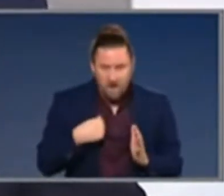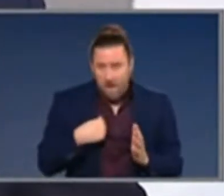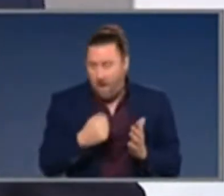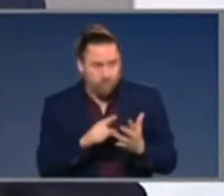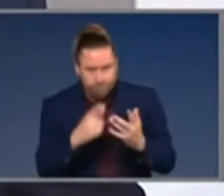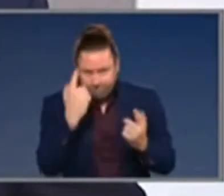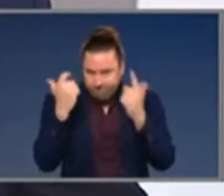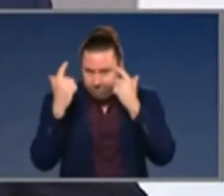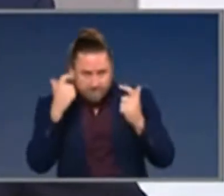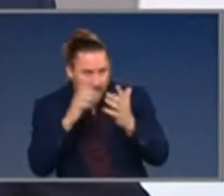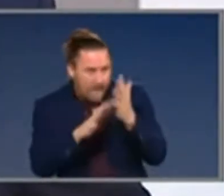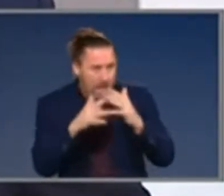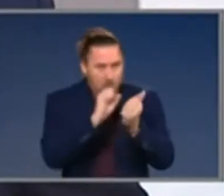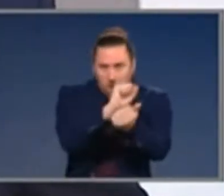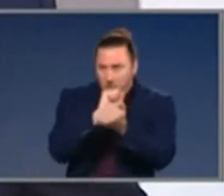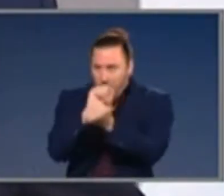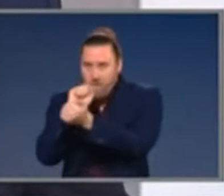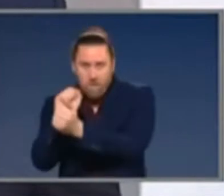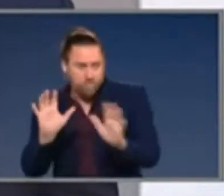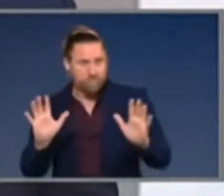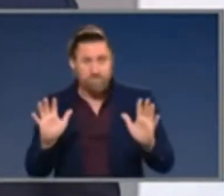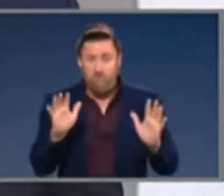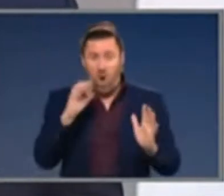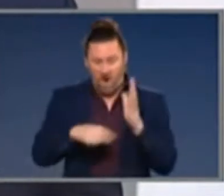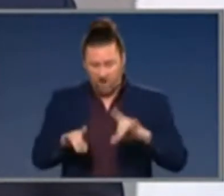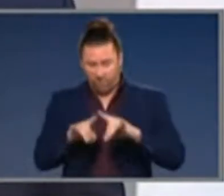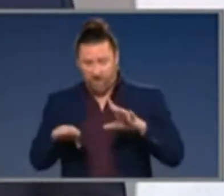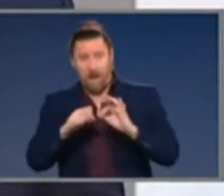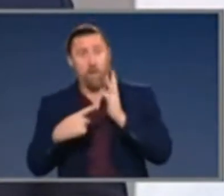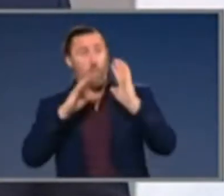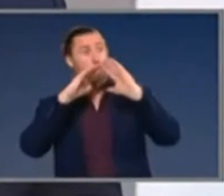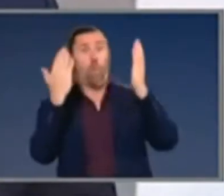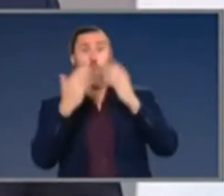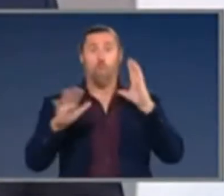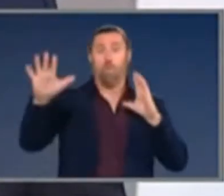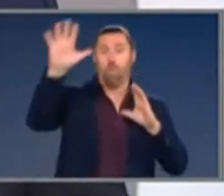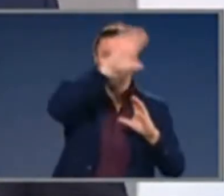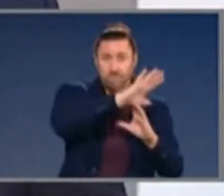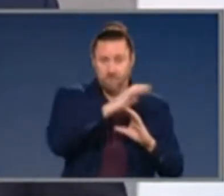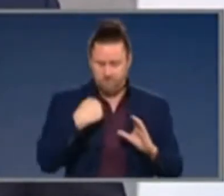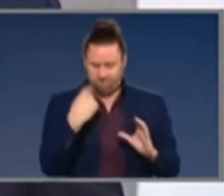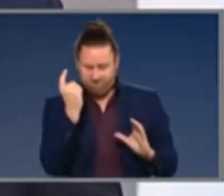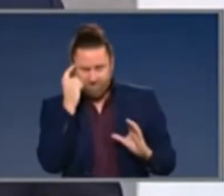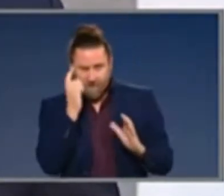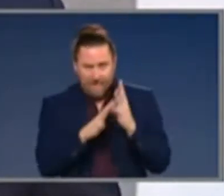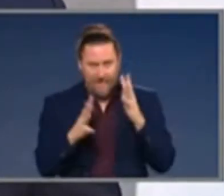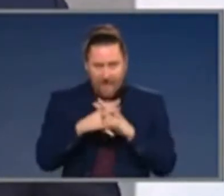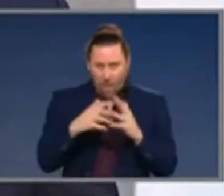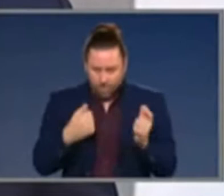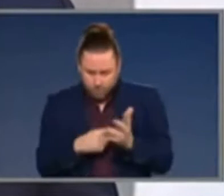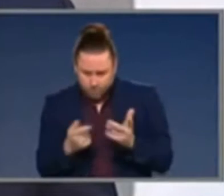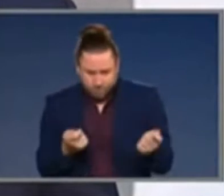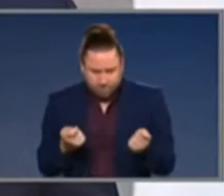is an indication of the confidence that the world's financial markets have, both in how Australia is managing, I think, the COVID